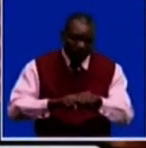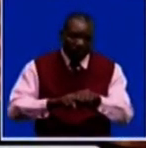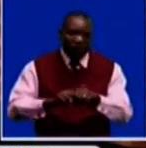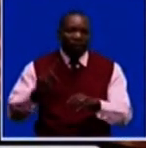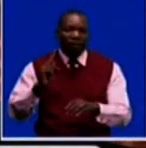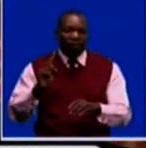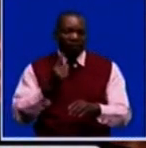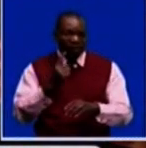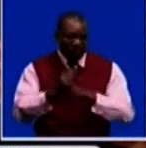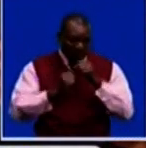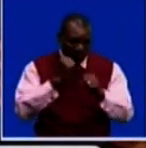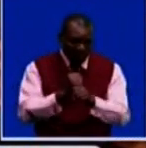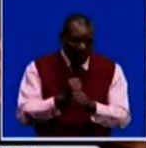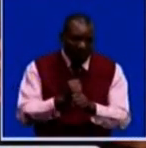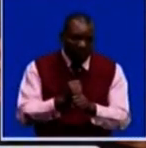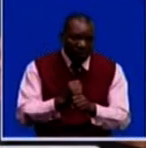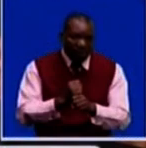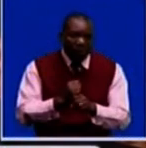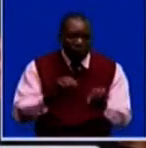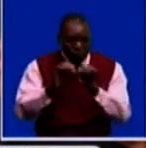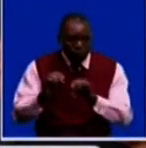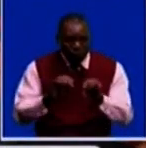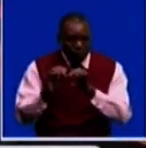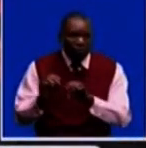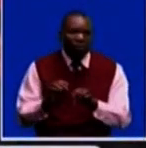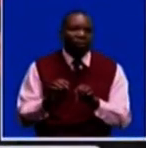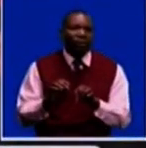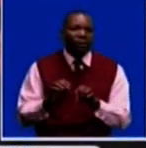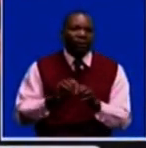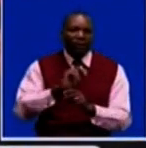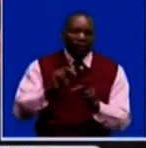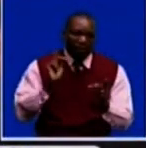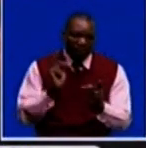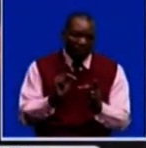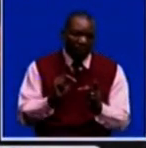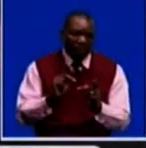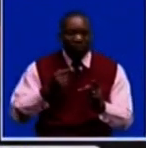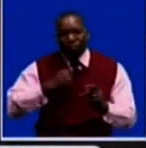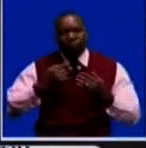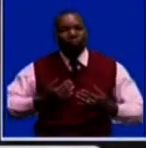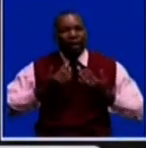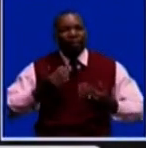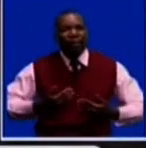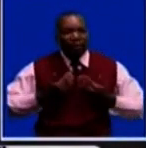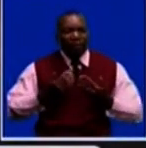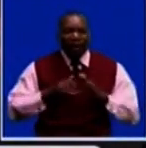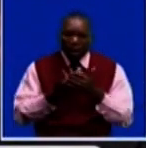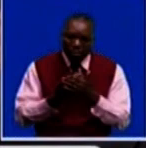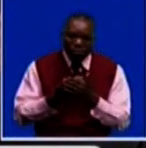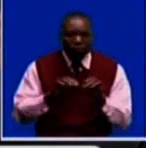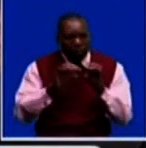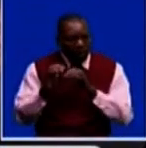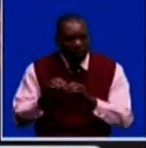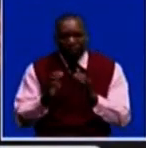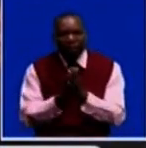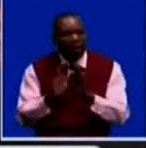year since I've been here that we are doing this so promptly. I'm very happy how it's been done. Congratulations